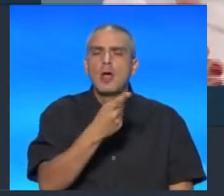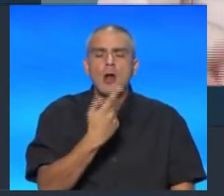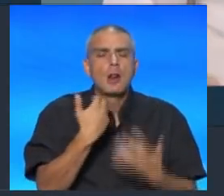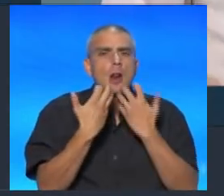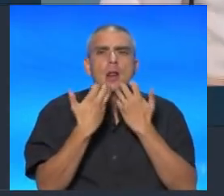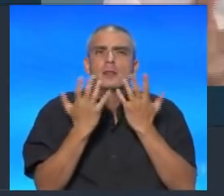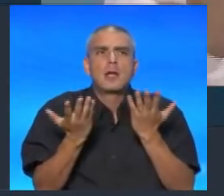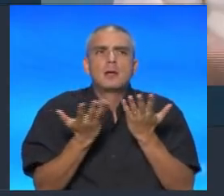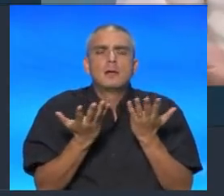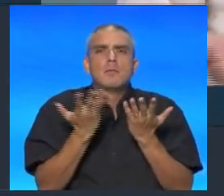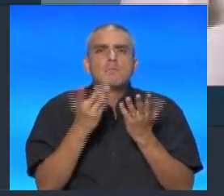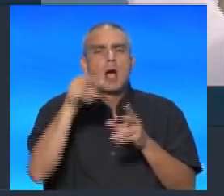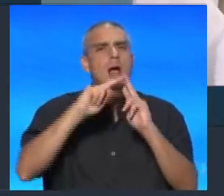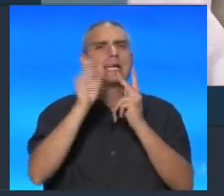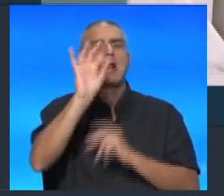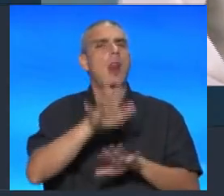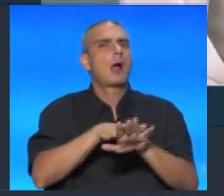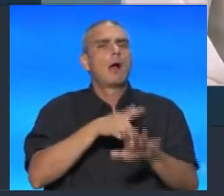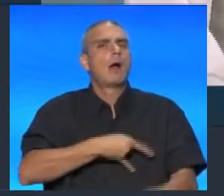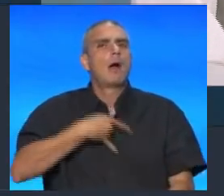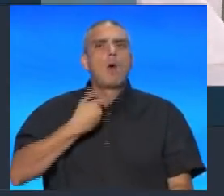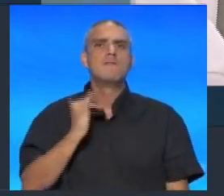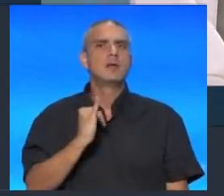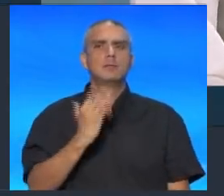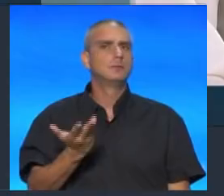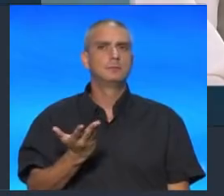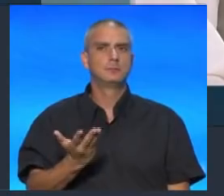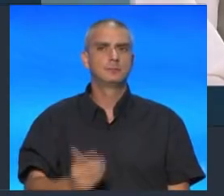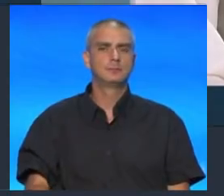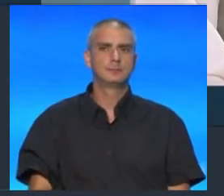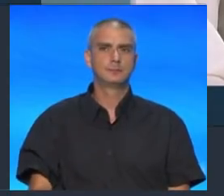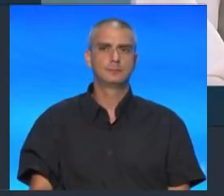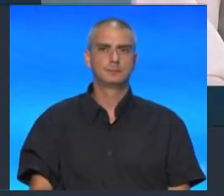us what people at your community are experiencing?